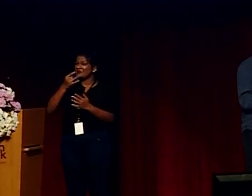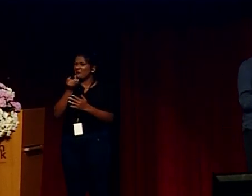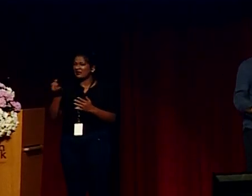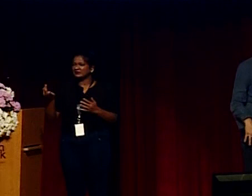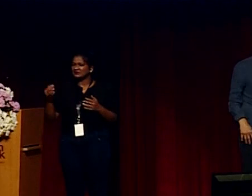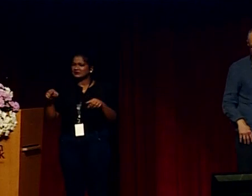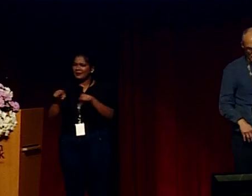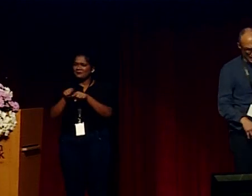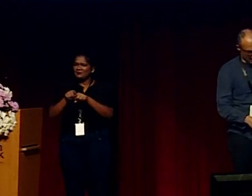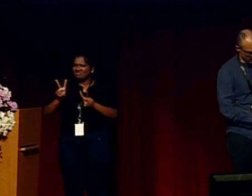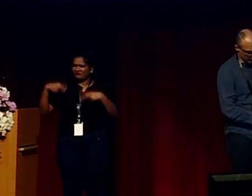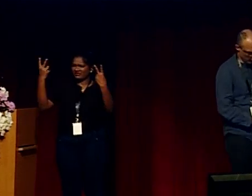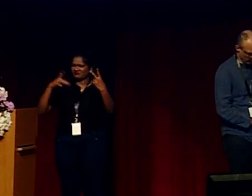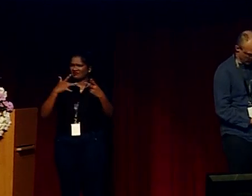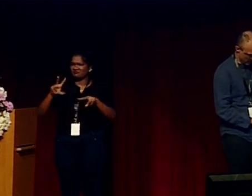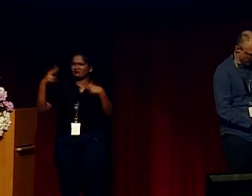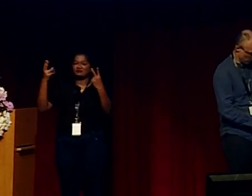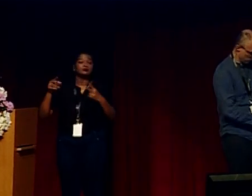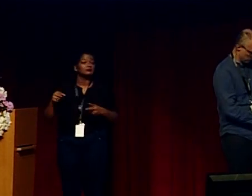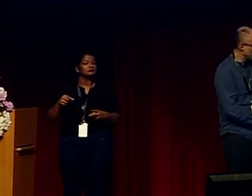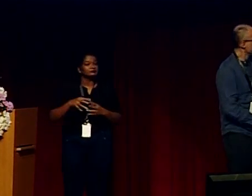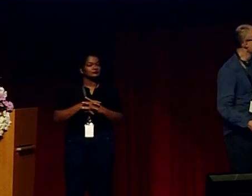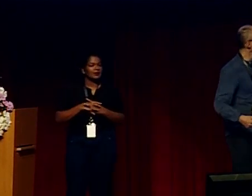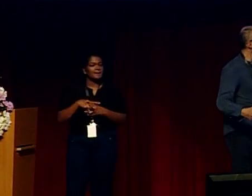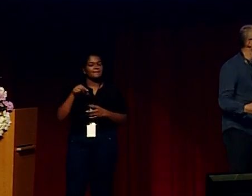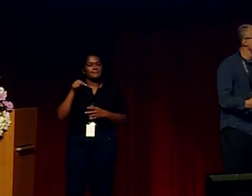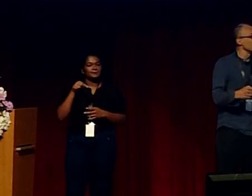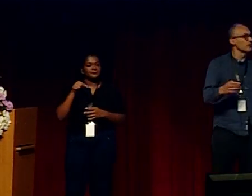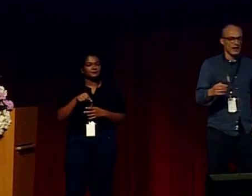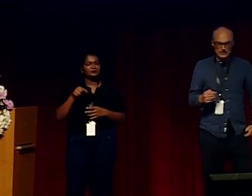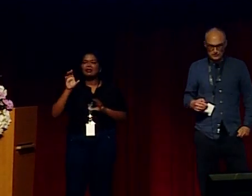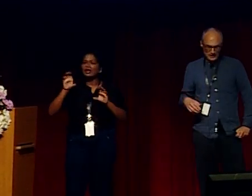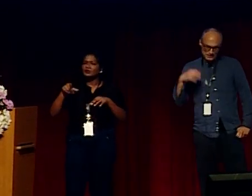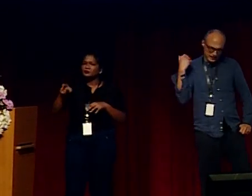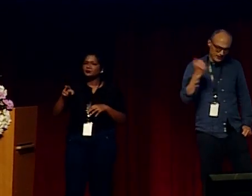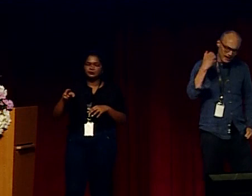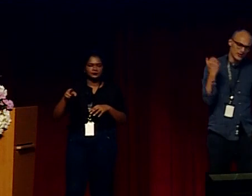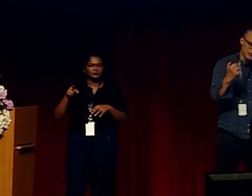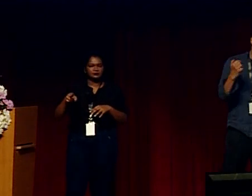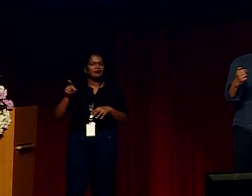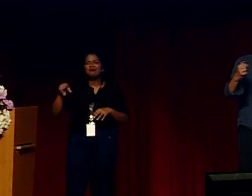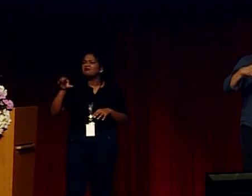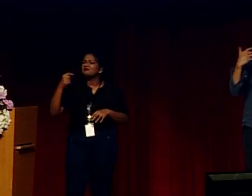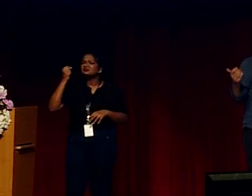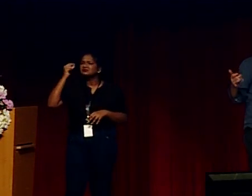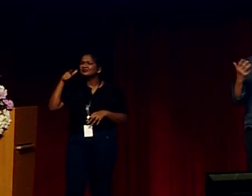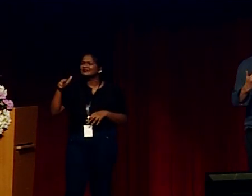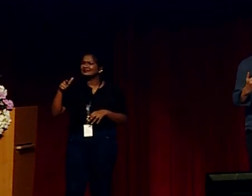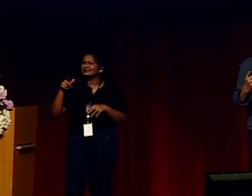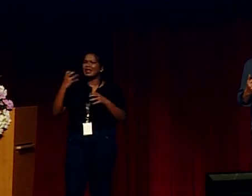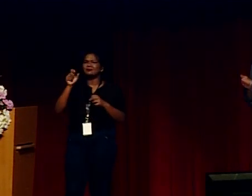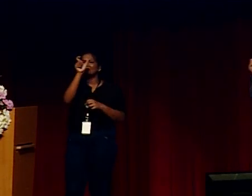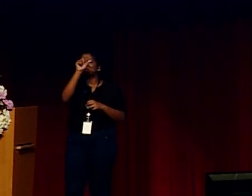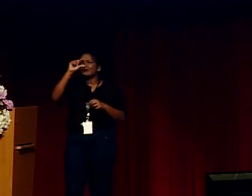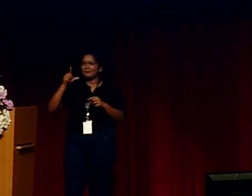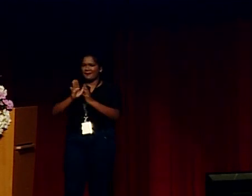to students, and the students can use that, right? Like they can understand what's on the